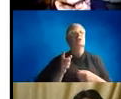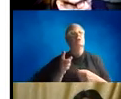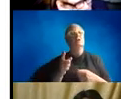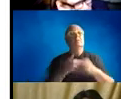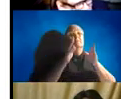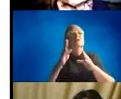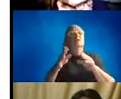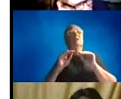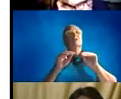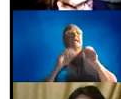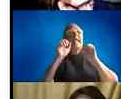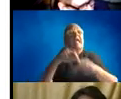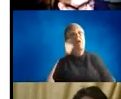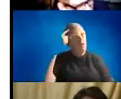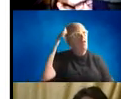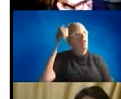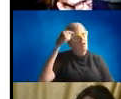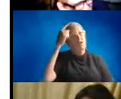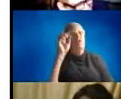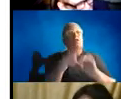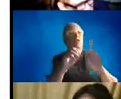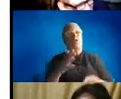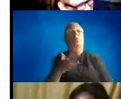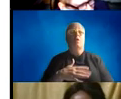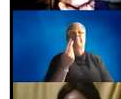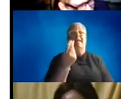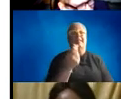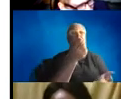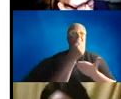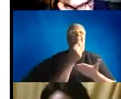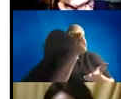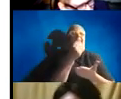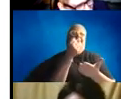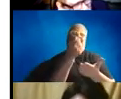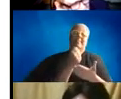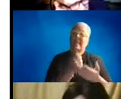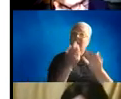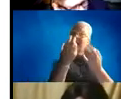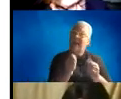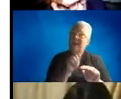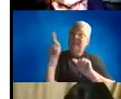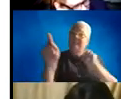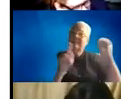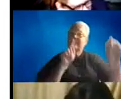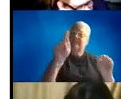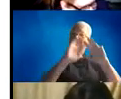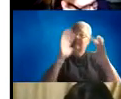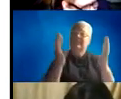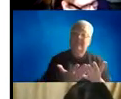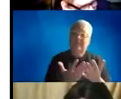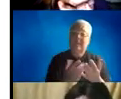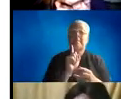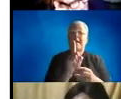of disabled children to get extra resource. And that has happened in some parts of the world. But if it was moderated, it would give